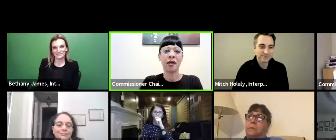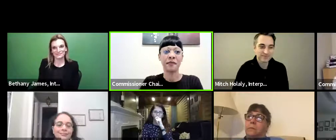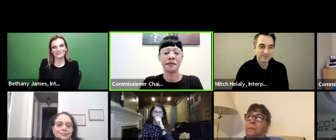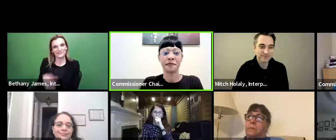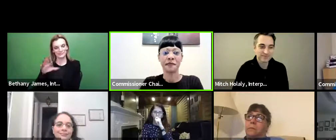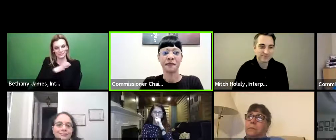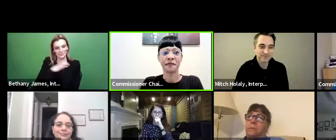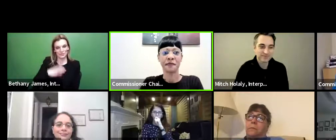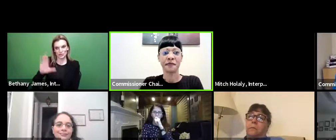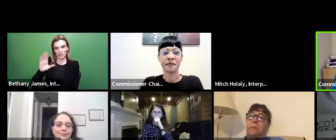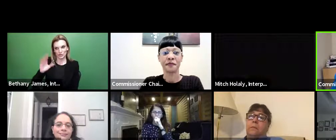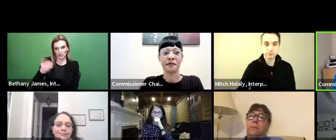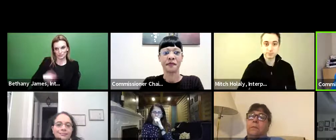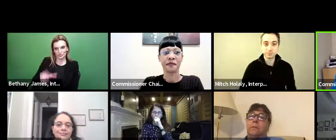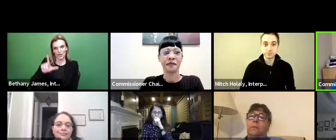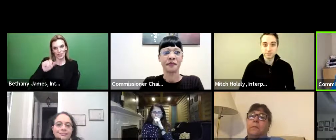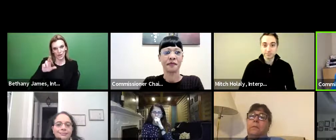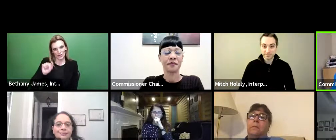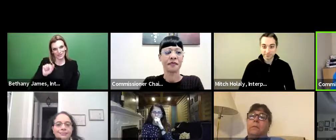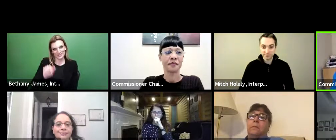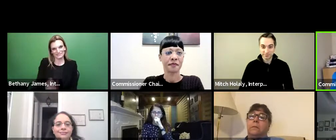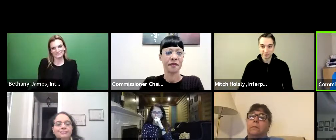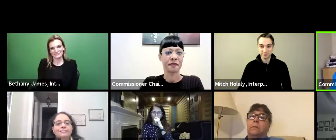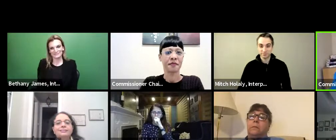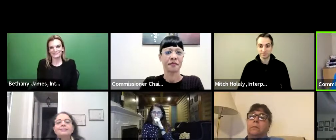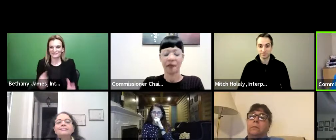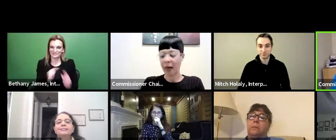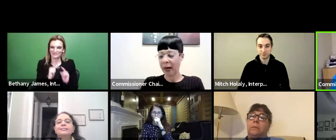Commissioner Lara? Yes, thank you,